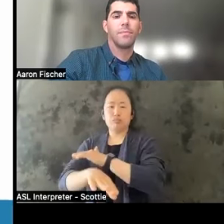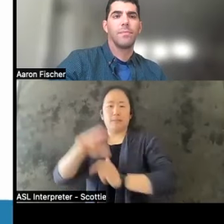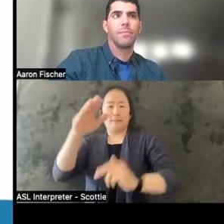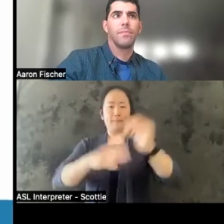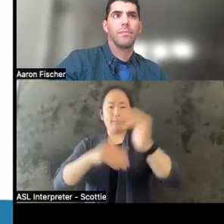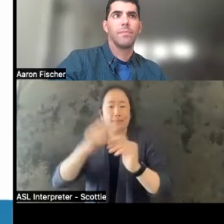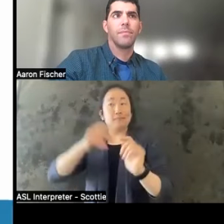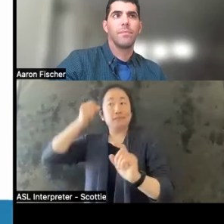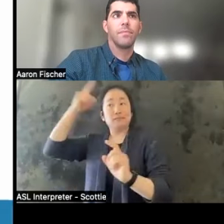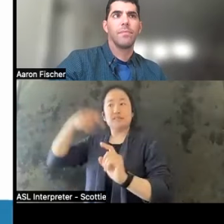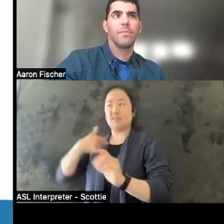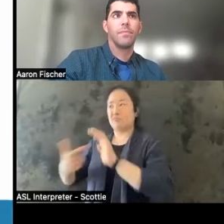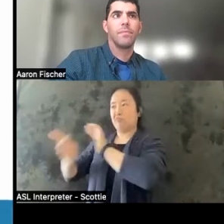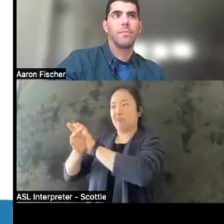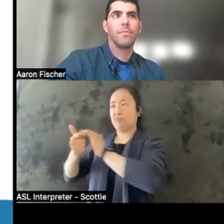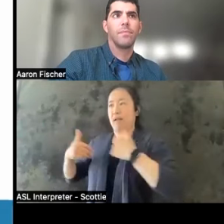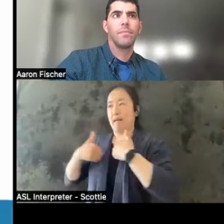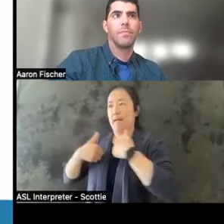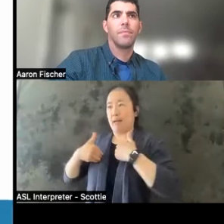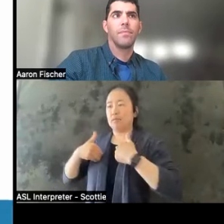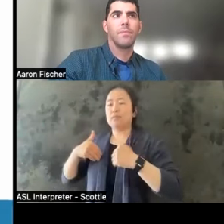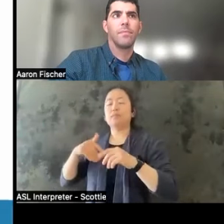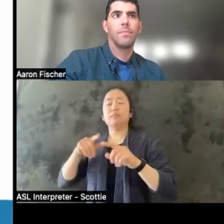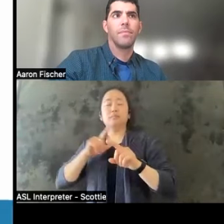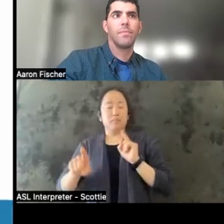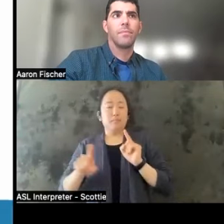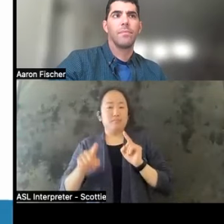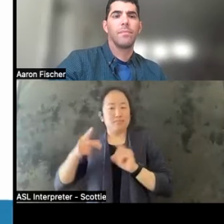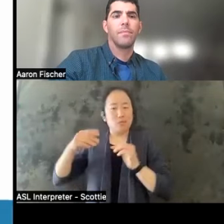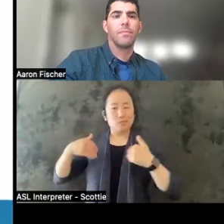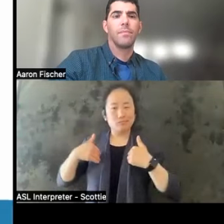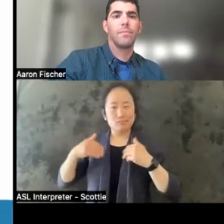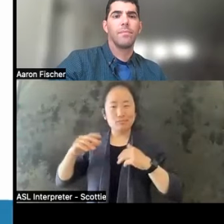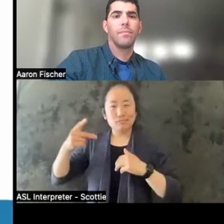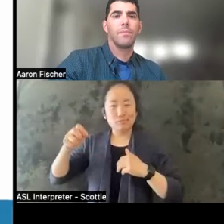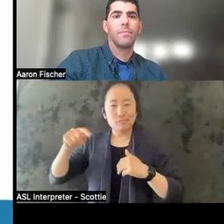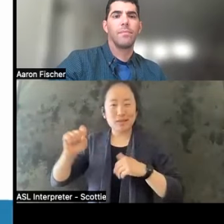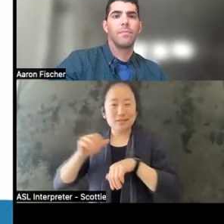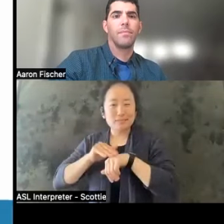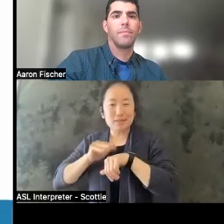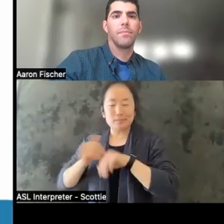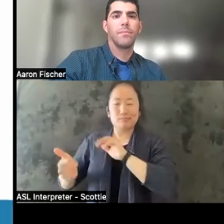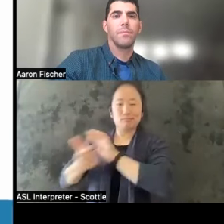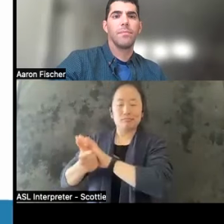no pet policy. So service animal is not a pet. A no pet policy can be